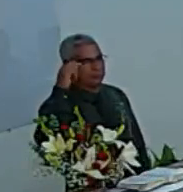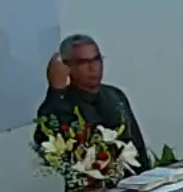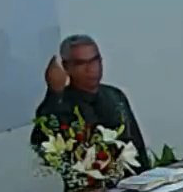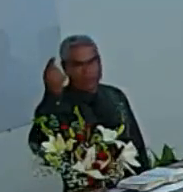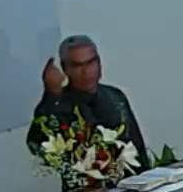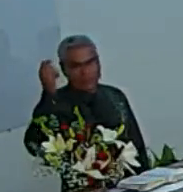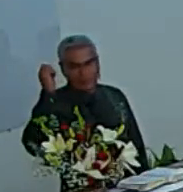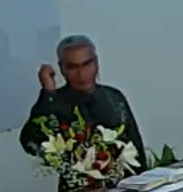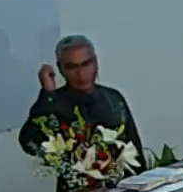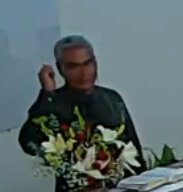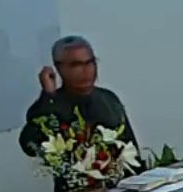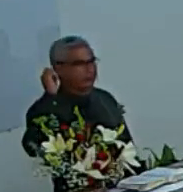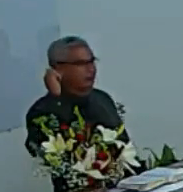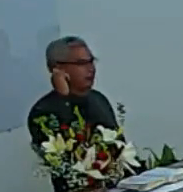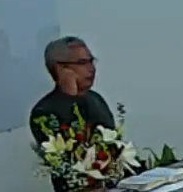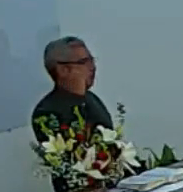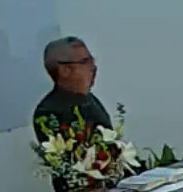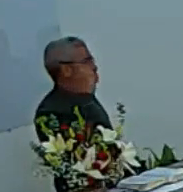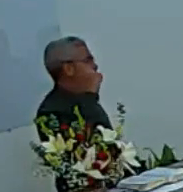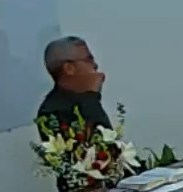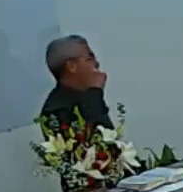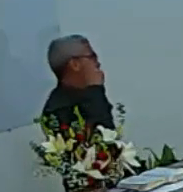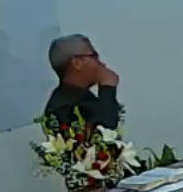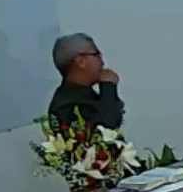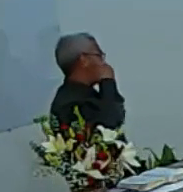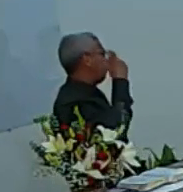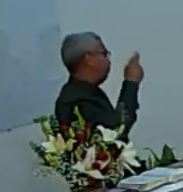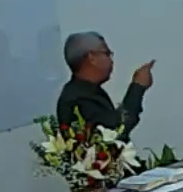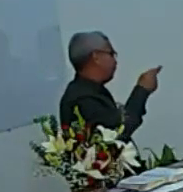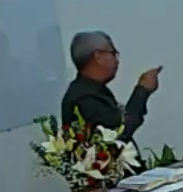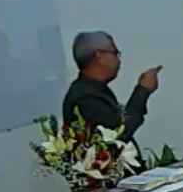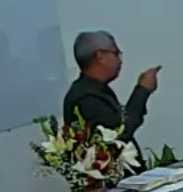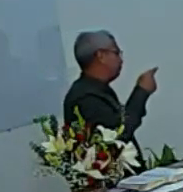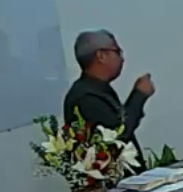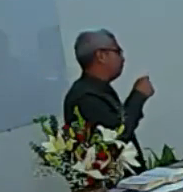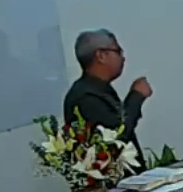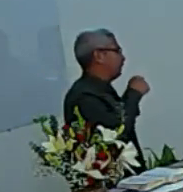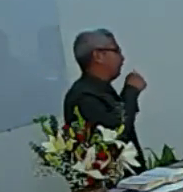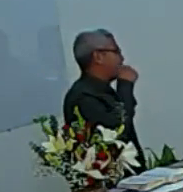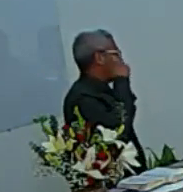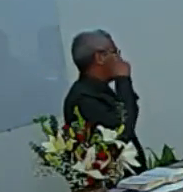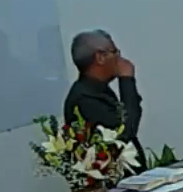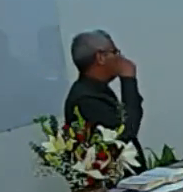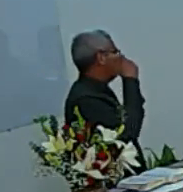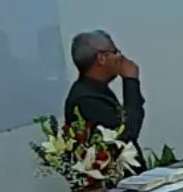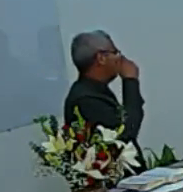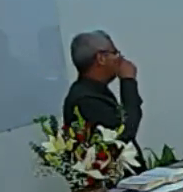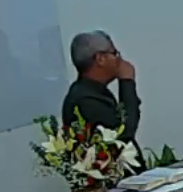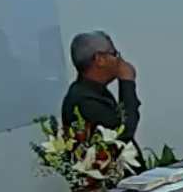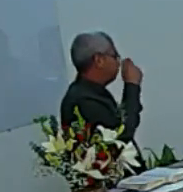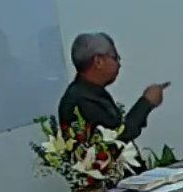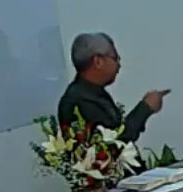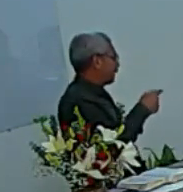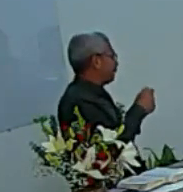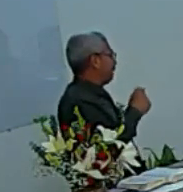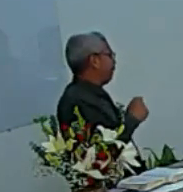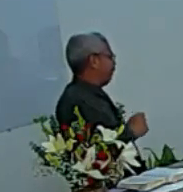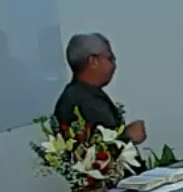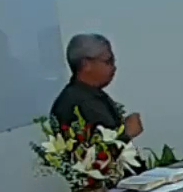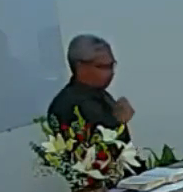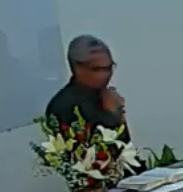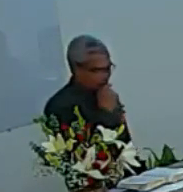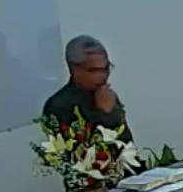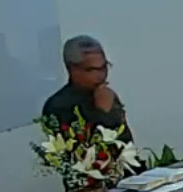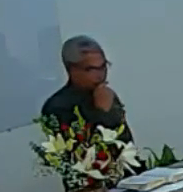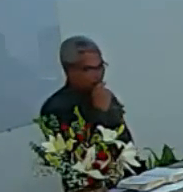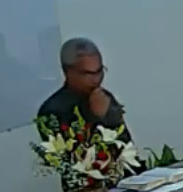is the shift that we are living? What is the time? We are the laborers of